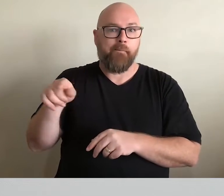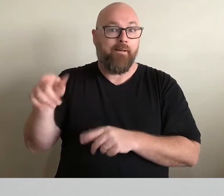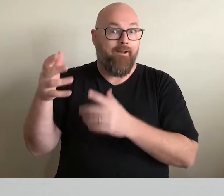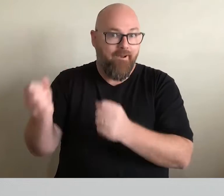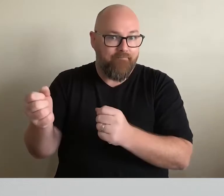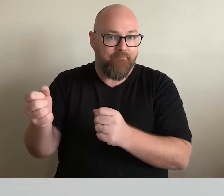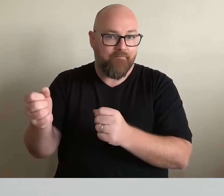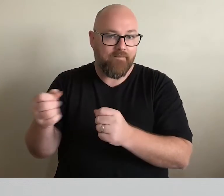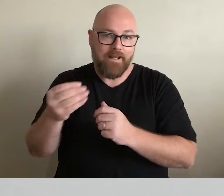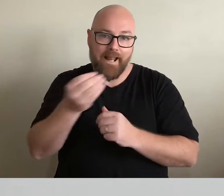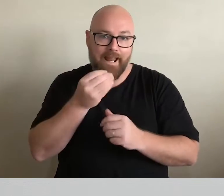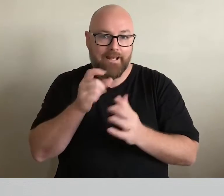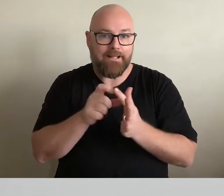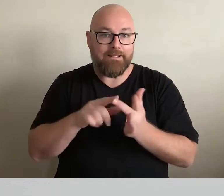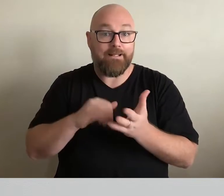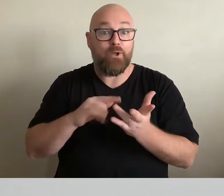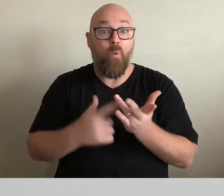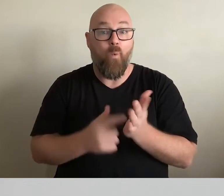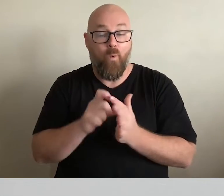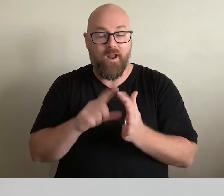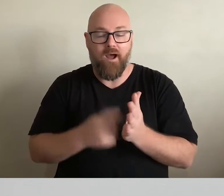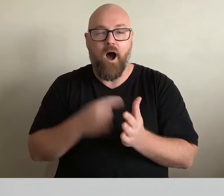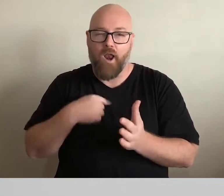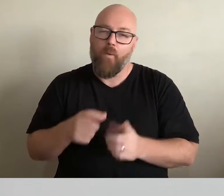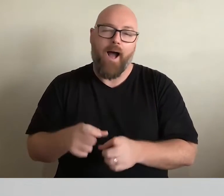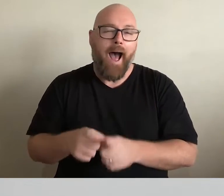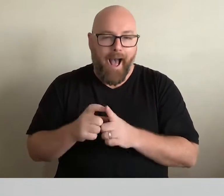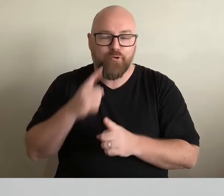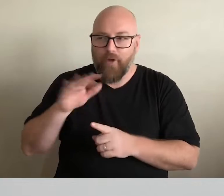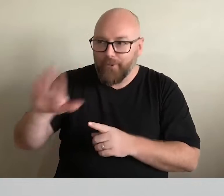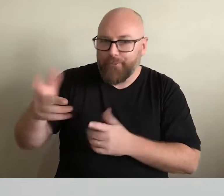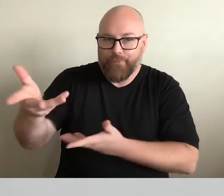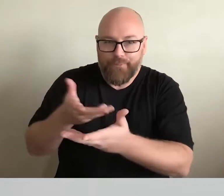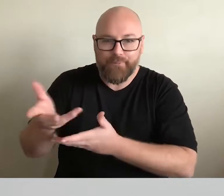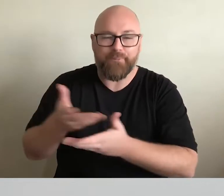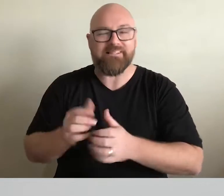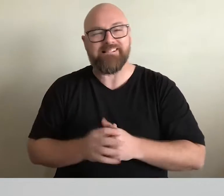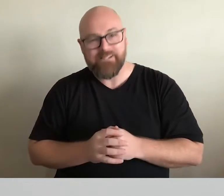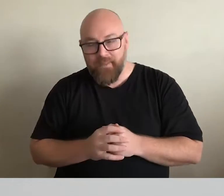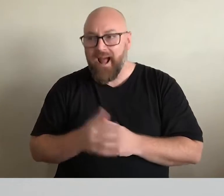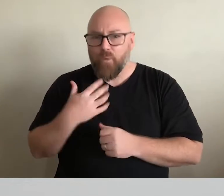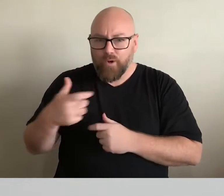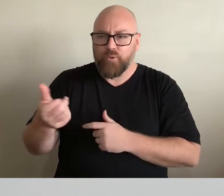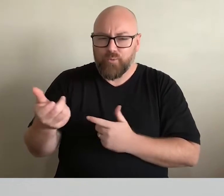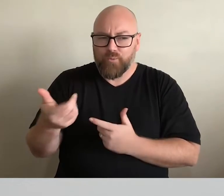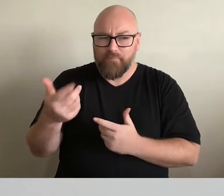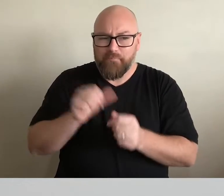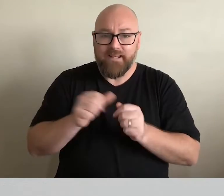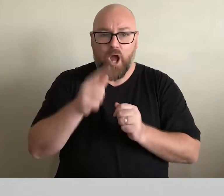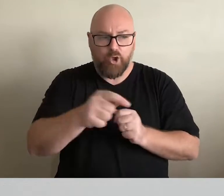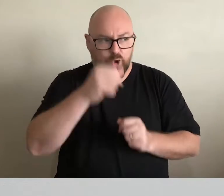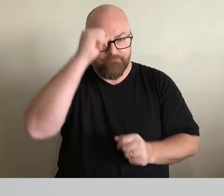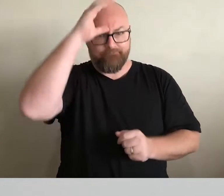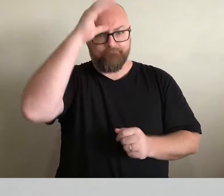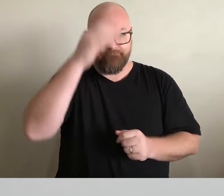disorder, I know it can be difficult to know how to start a conversation. Getting to know more and understanding more about mental health